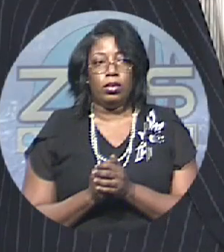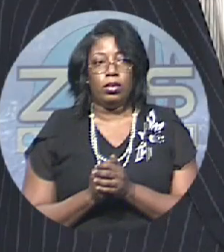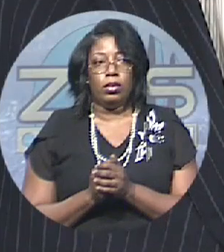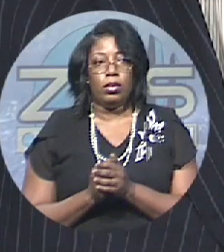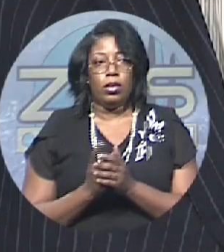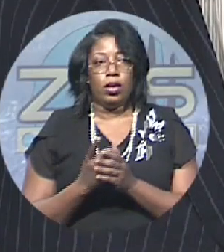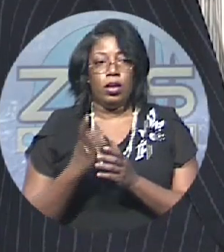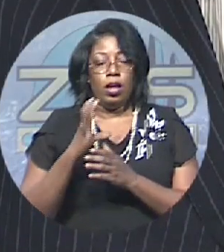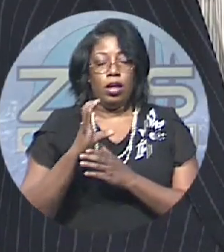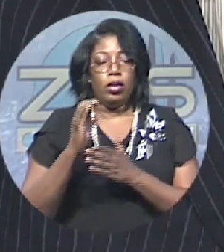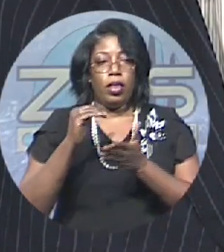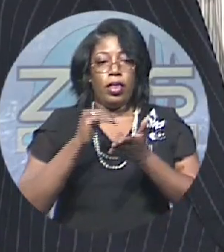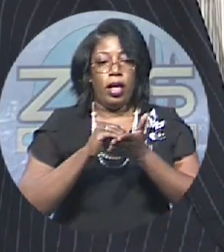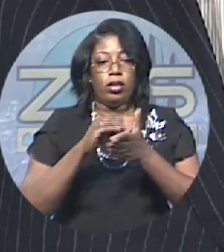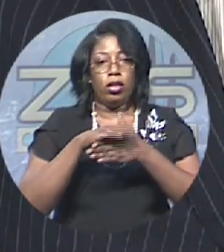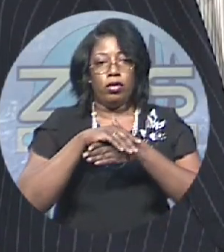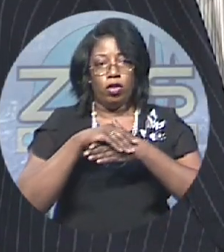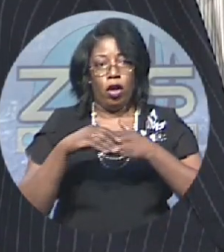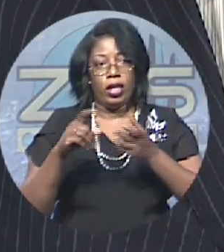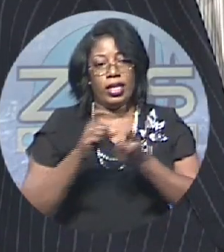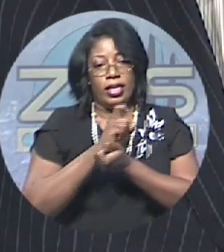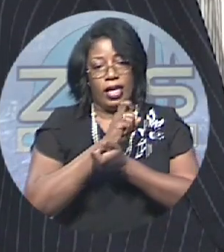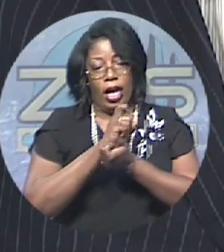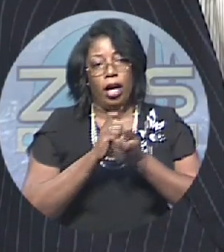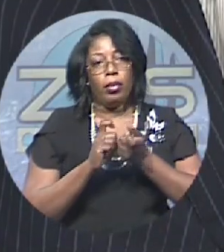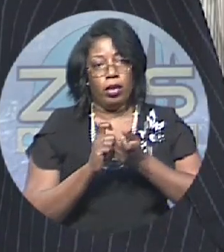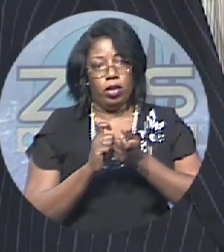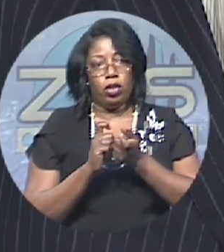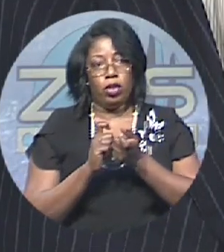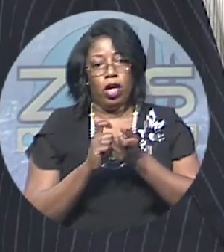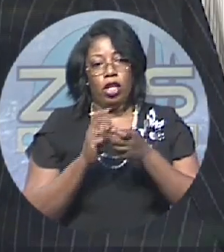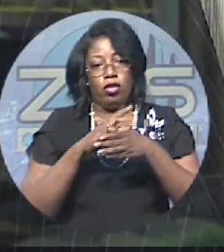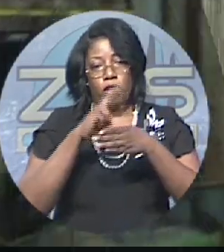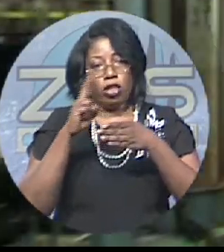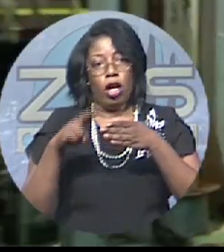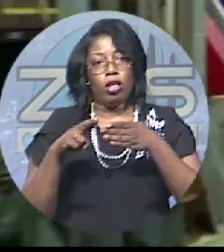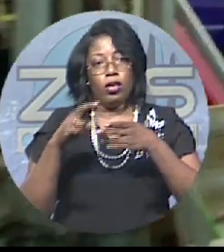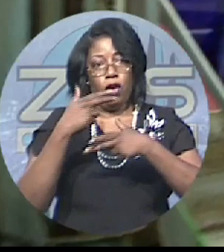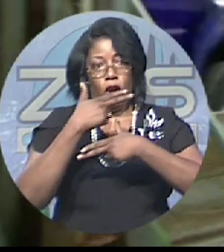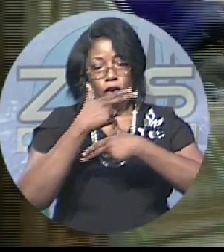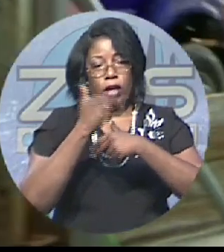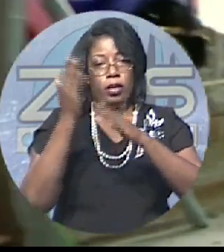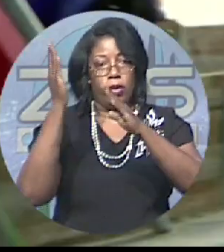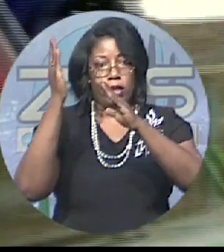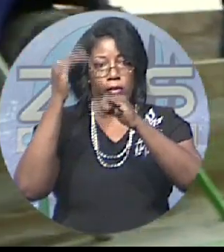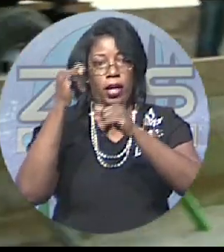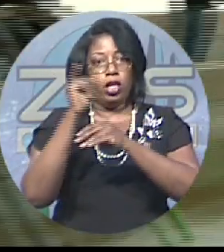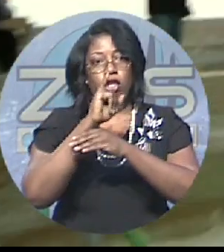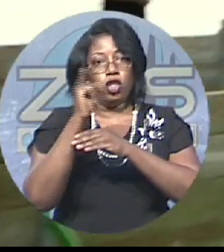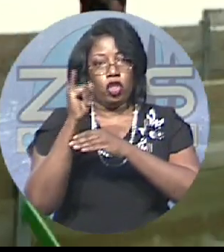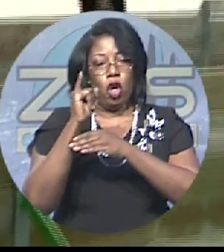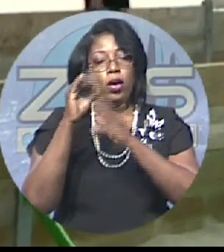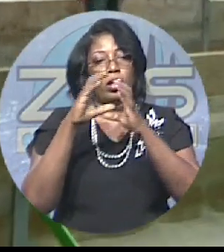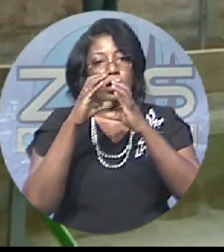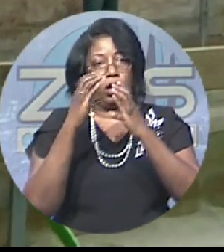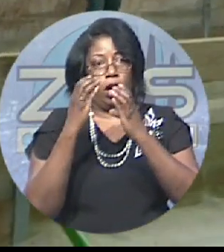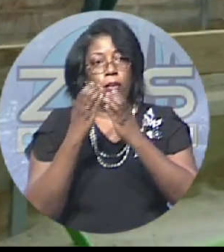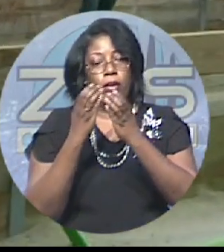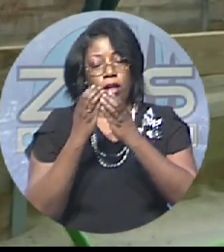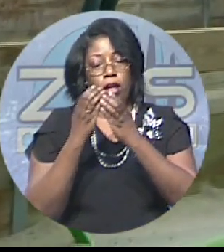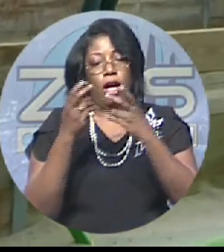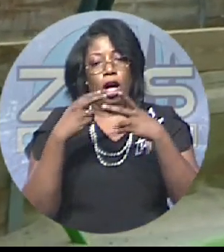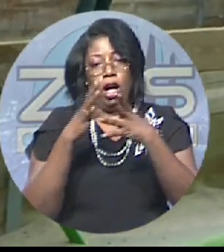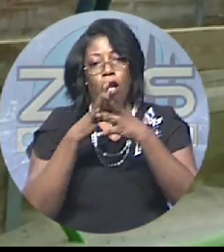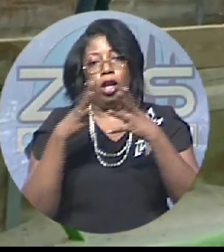With hundreds of thousands of dollars in damages due to Hurricane Joaquin, it's anticipated that local insurance companies will be inundated with